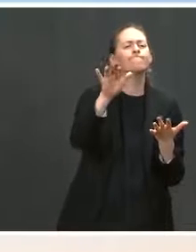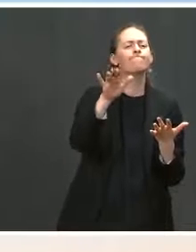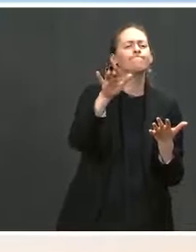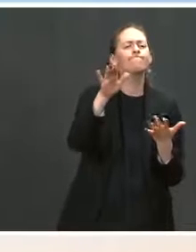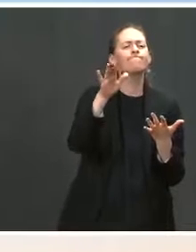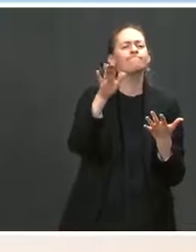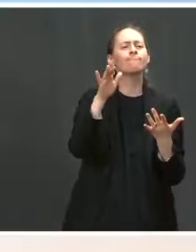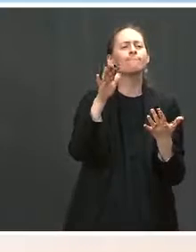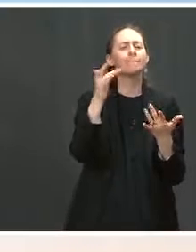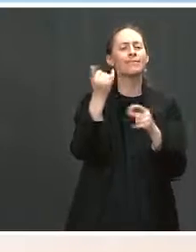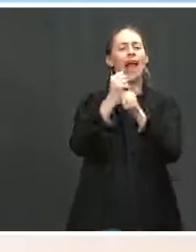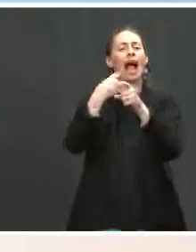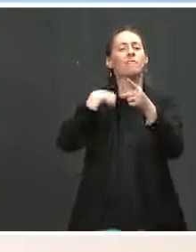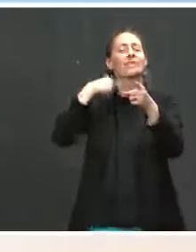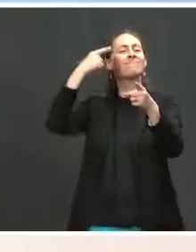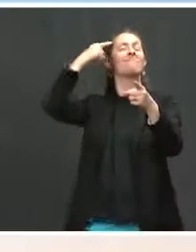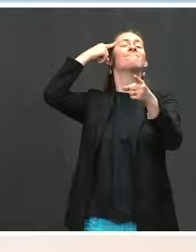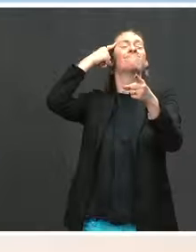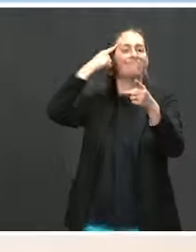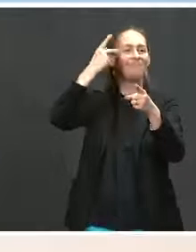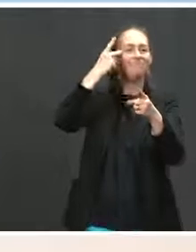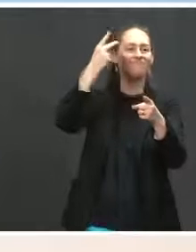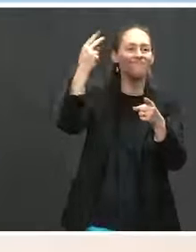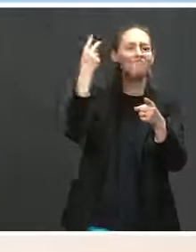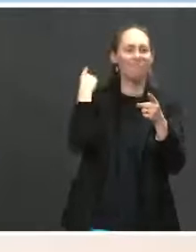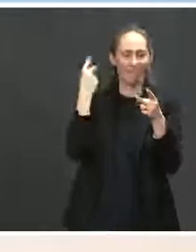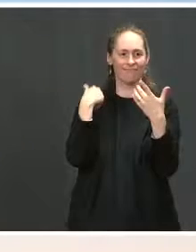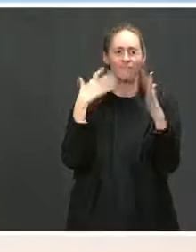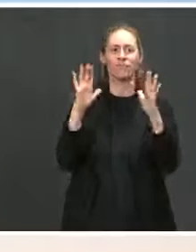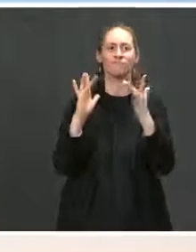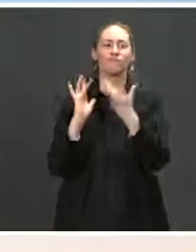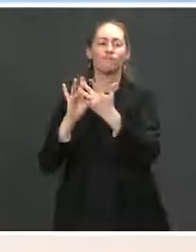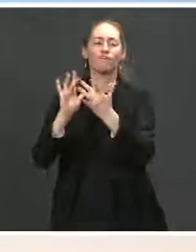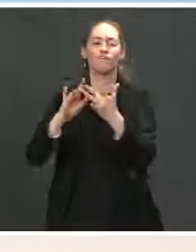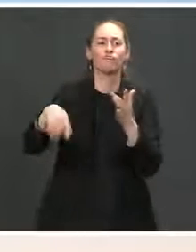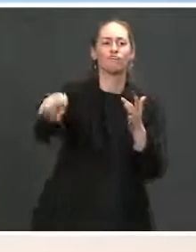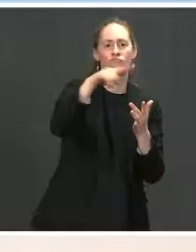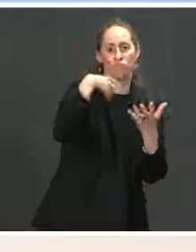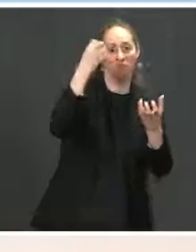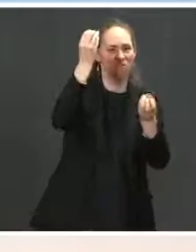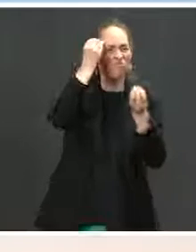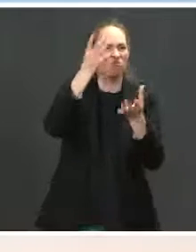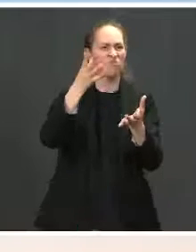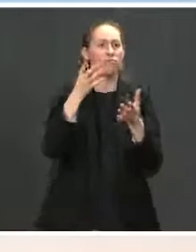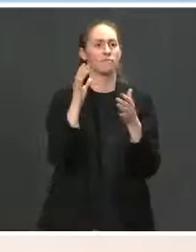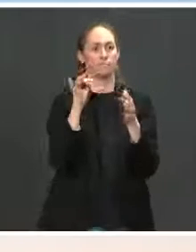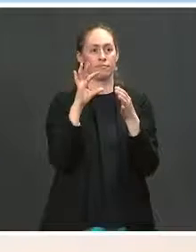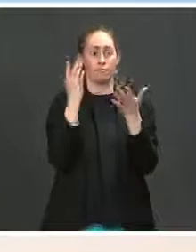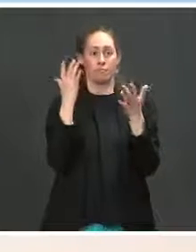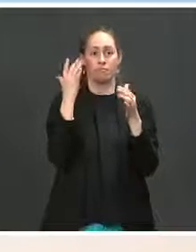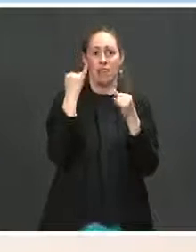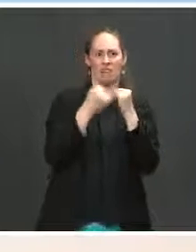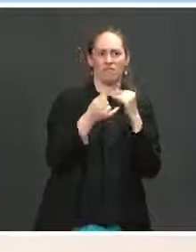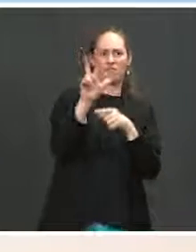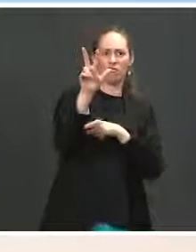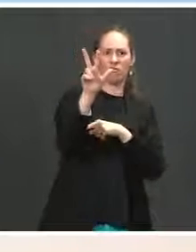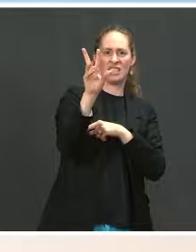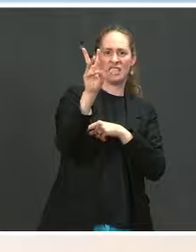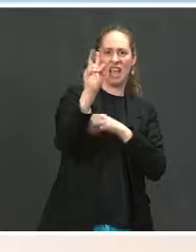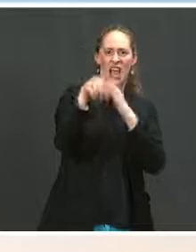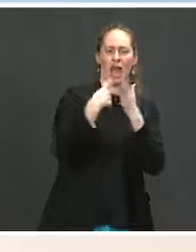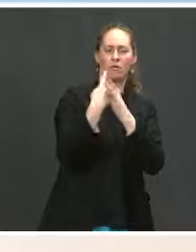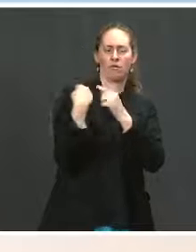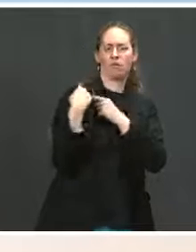prompted me, that we have done a lot of outreach, which I think would be interesting to you in your reporting. In the last 36 hours, to inform members of